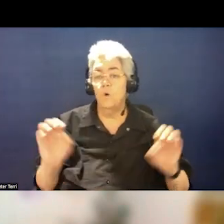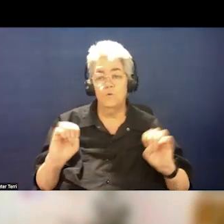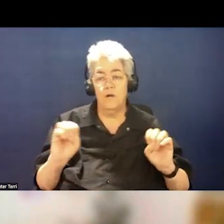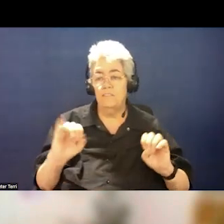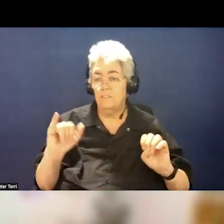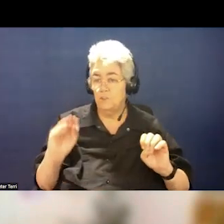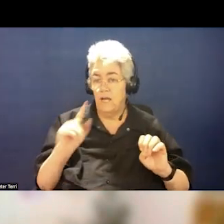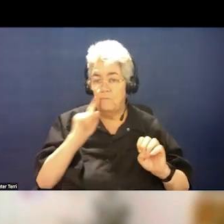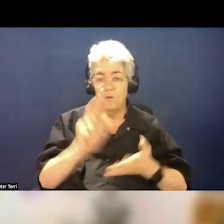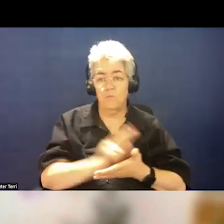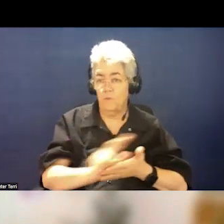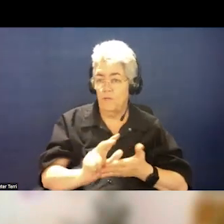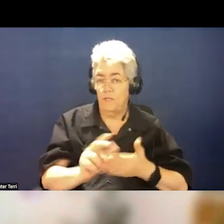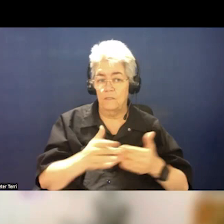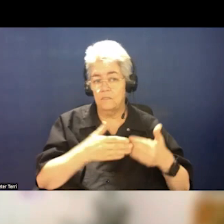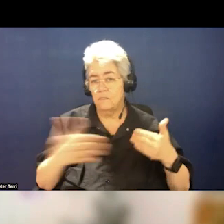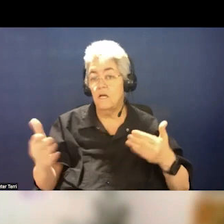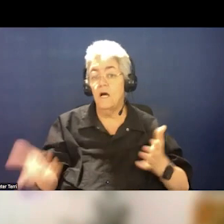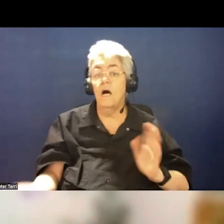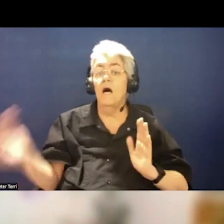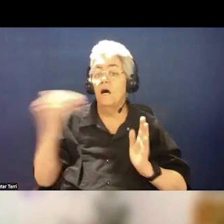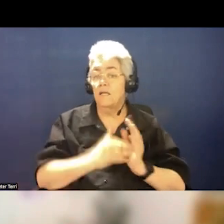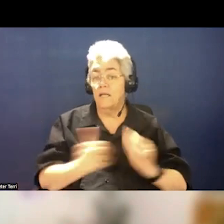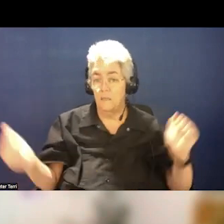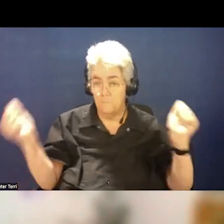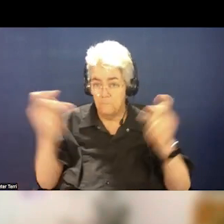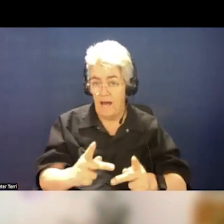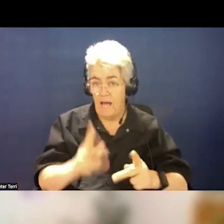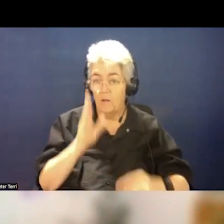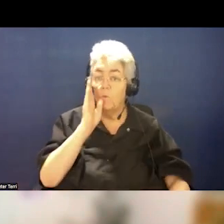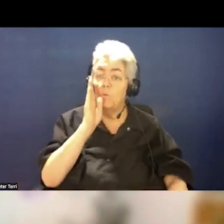3 weeks. The next time that it is actually scheduled to